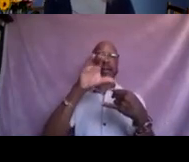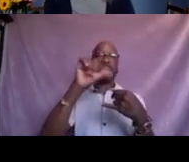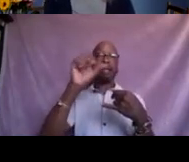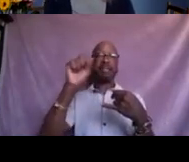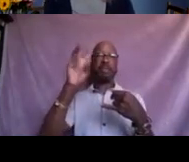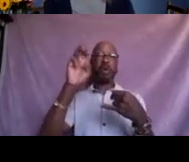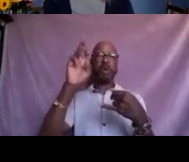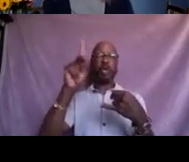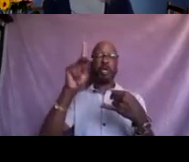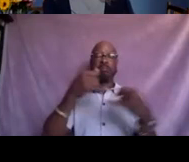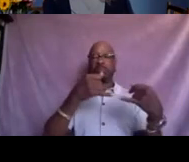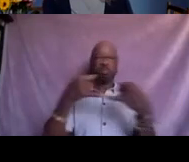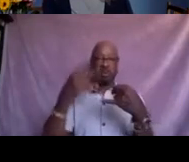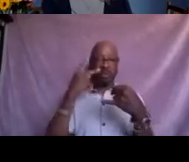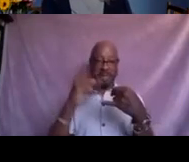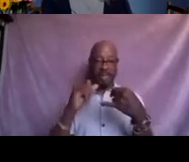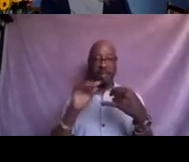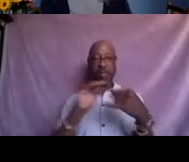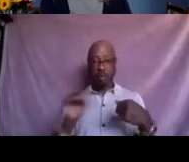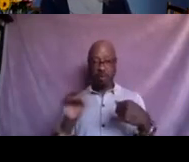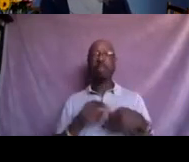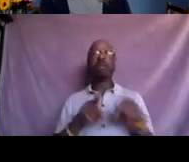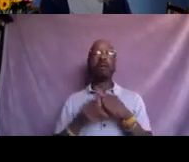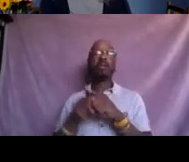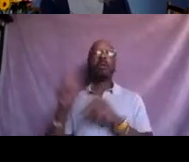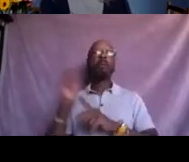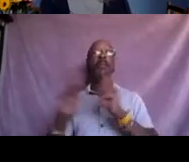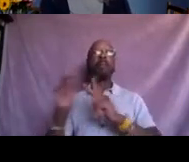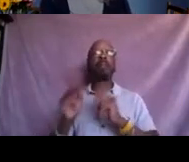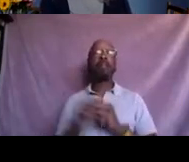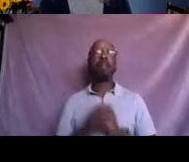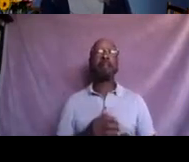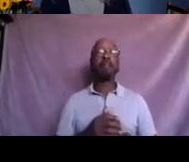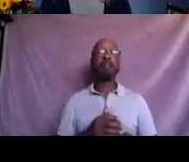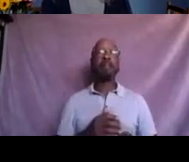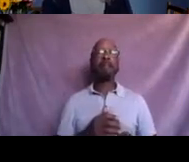am. And then there's also a people tab. The people tab